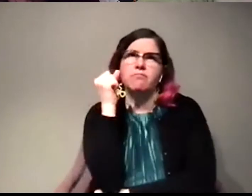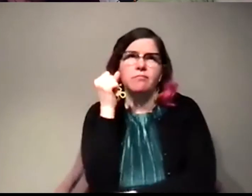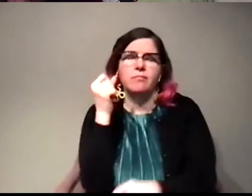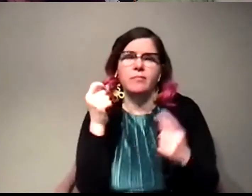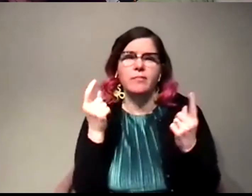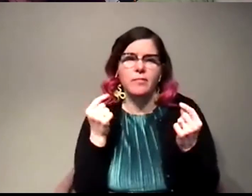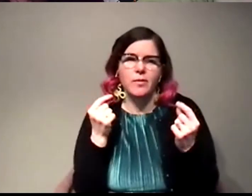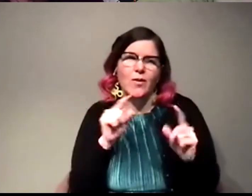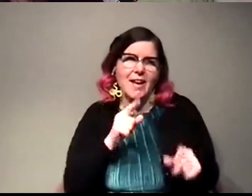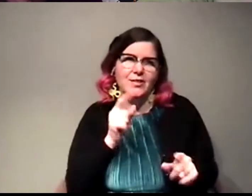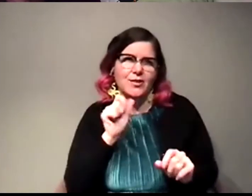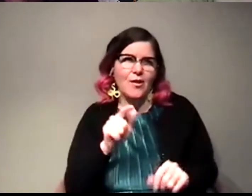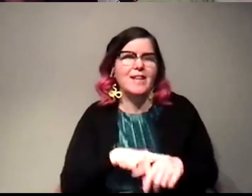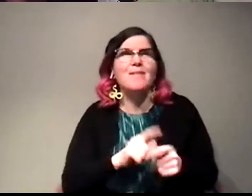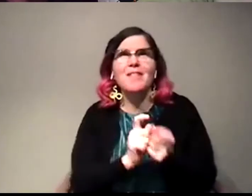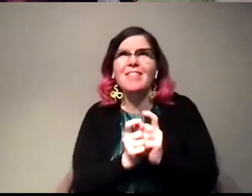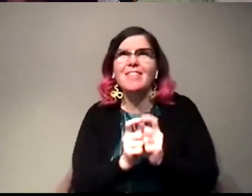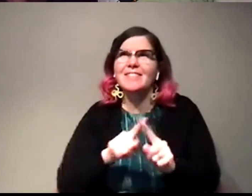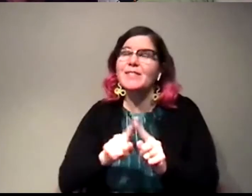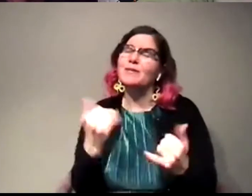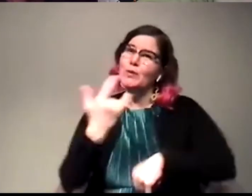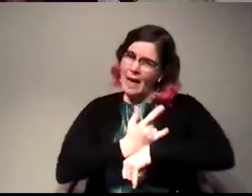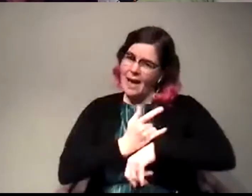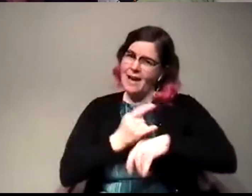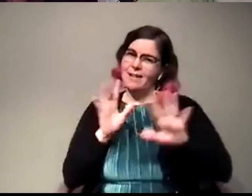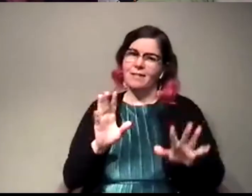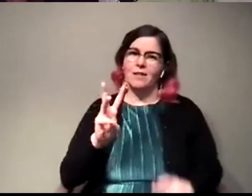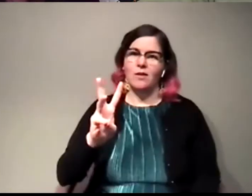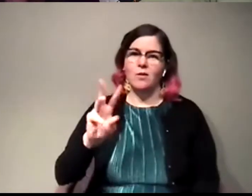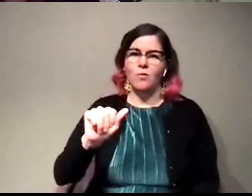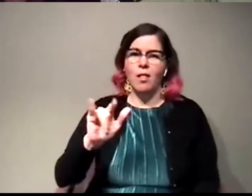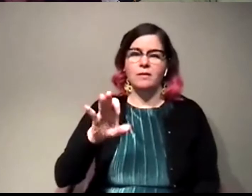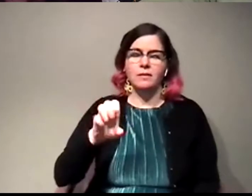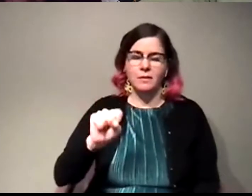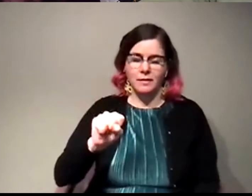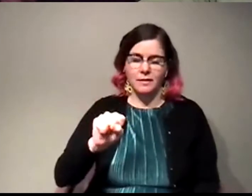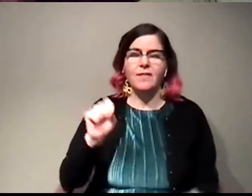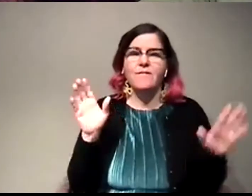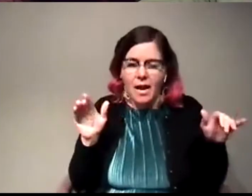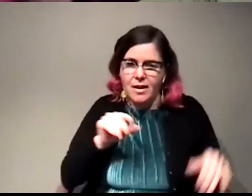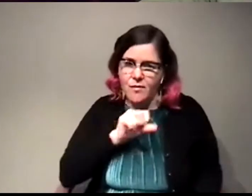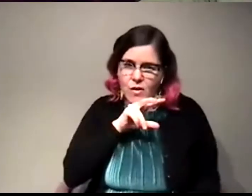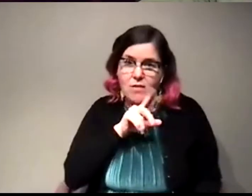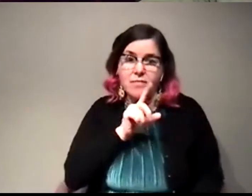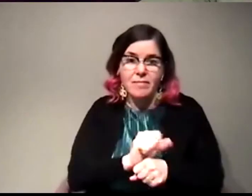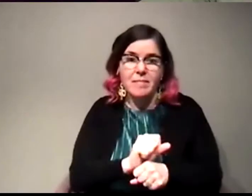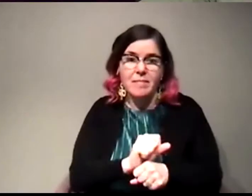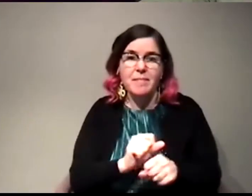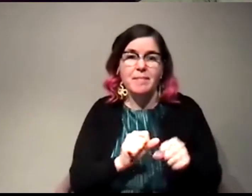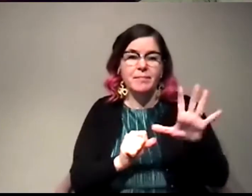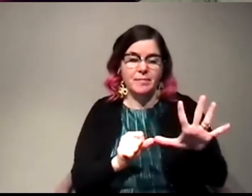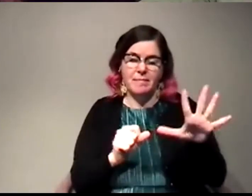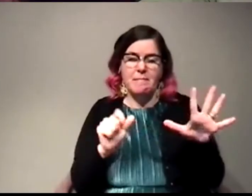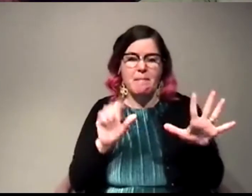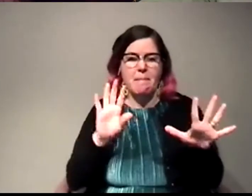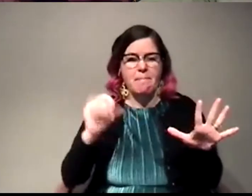this question all the time and my answer changes. But today it's going to be the Wallace's flying frog, which actually has really, really big pads or between